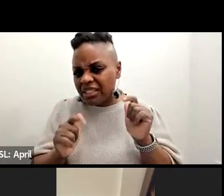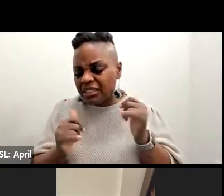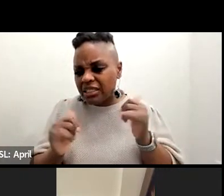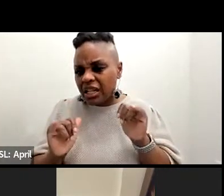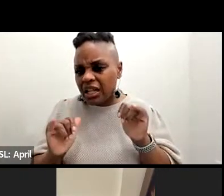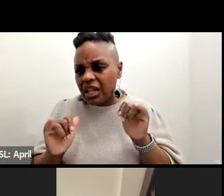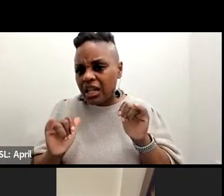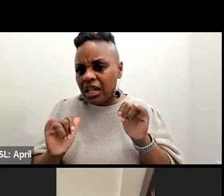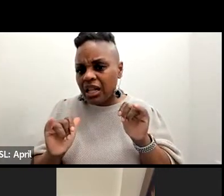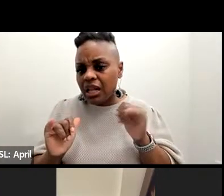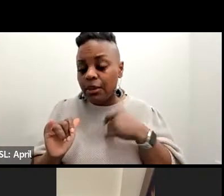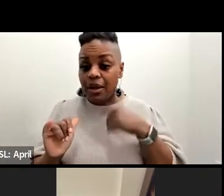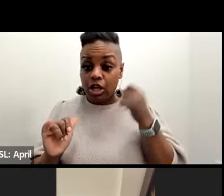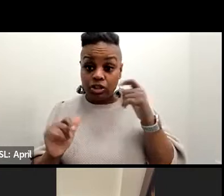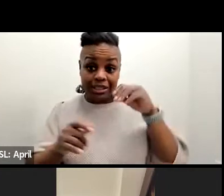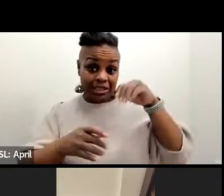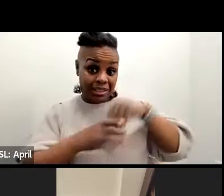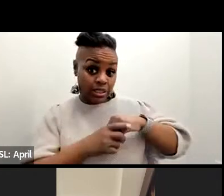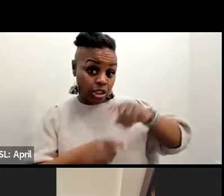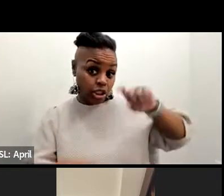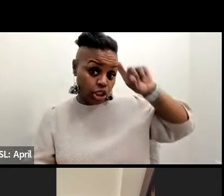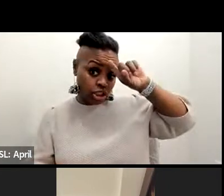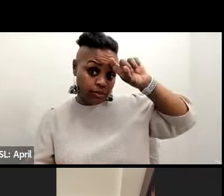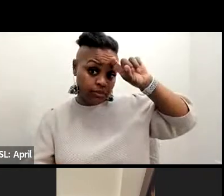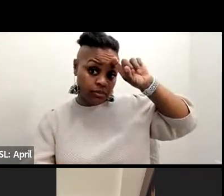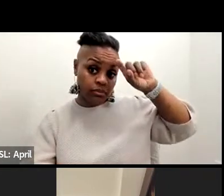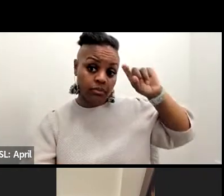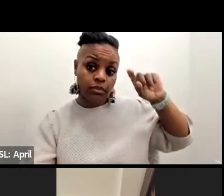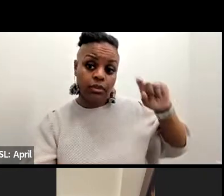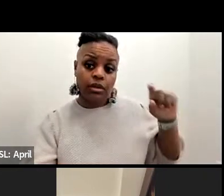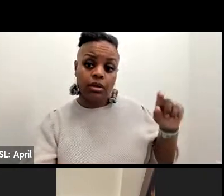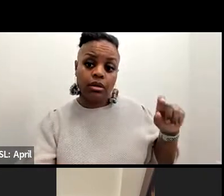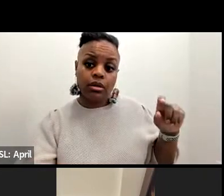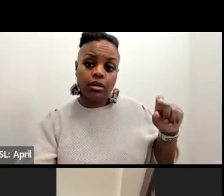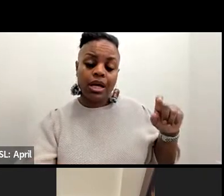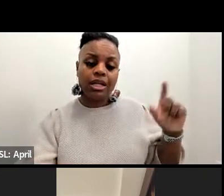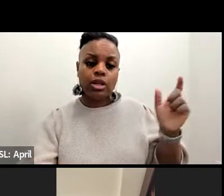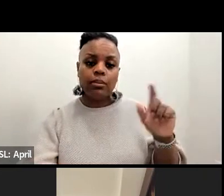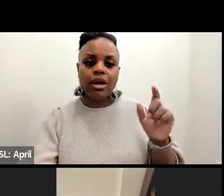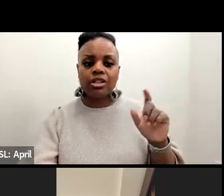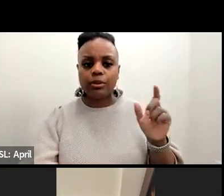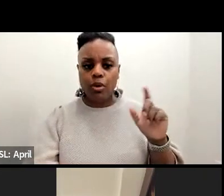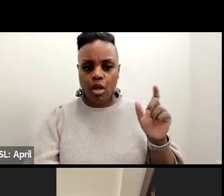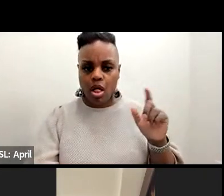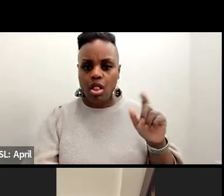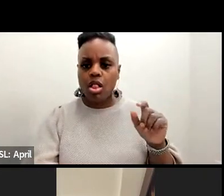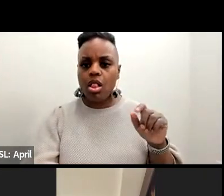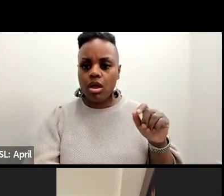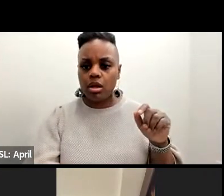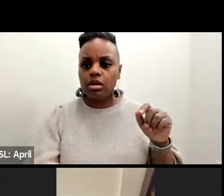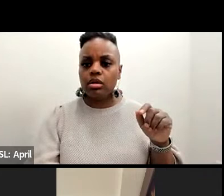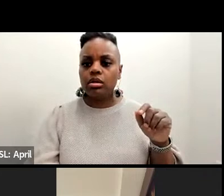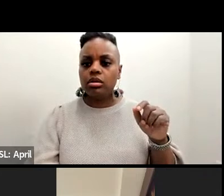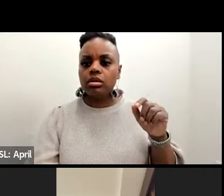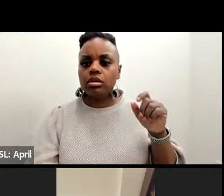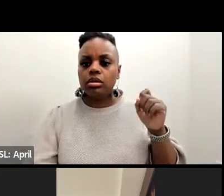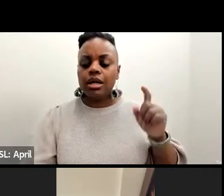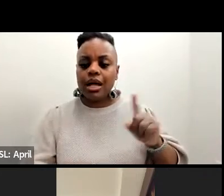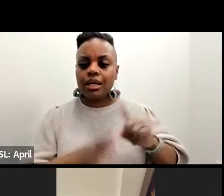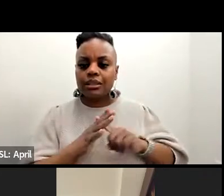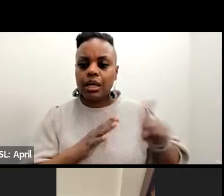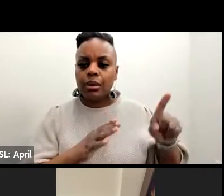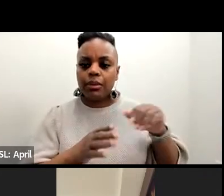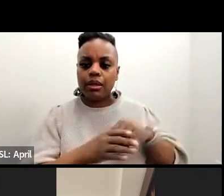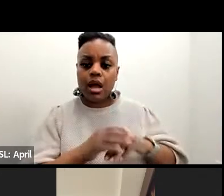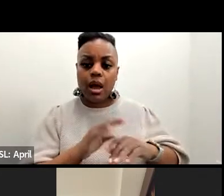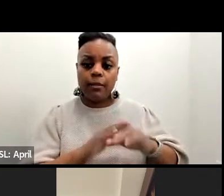of a hub of Brotherhood and former Brotherhood exiles, there's potentially up to like 30,000 if you start to count like